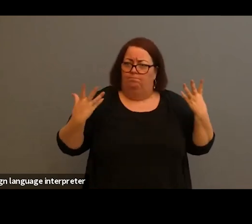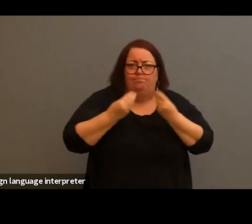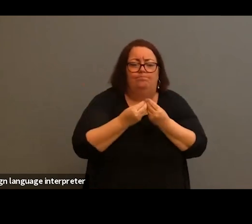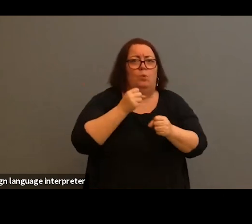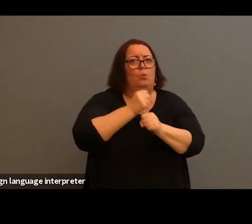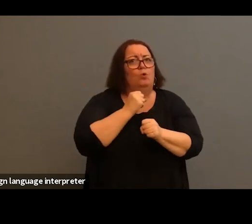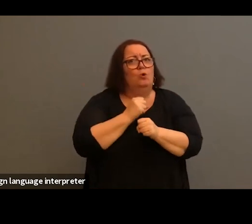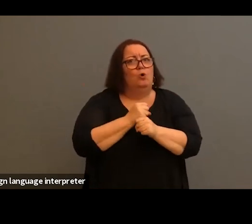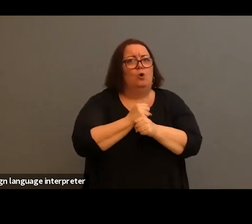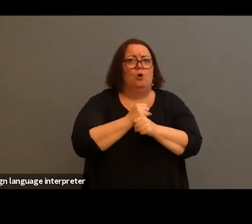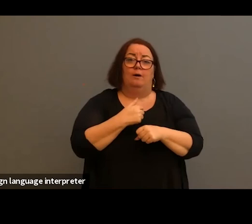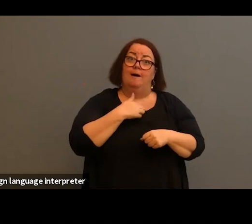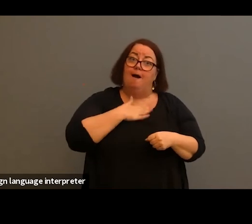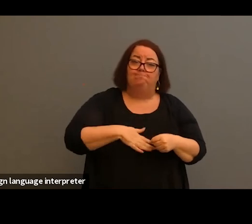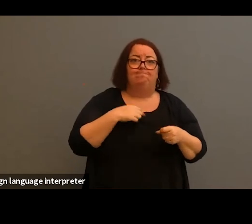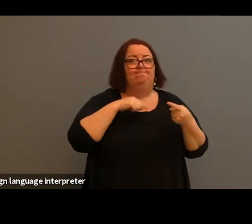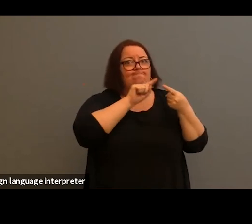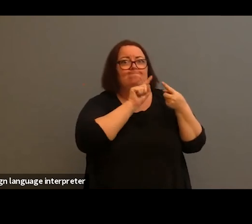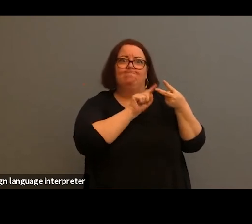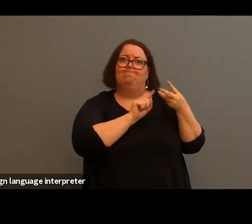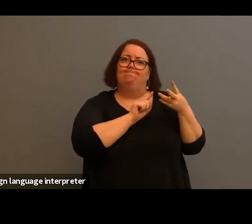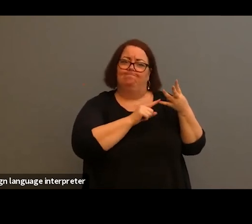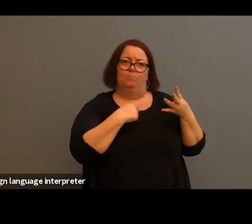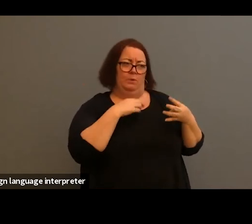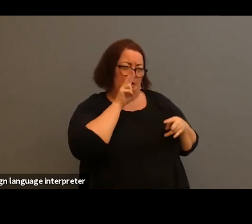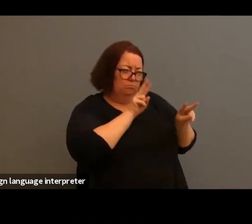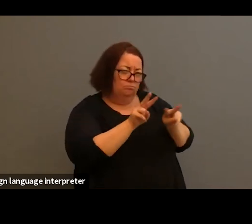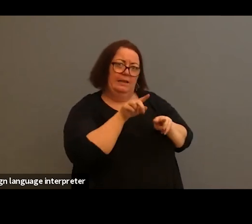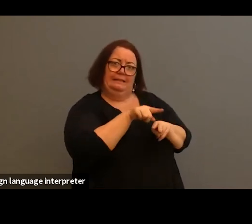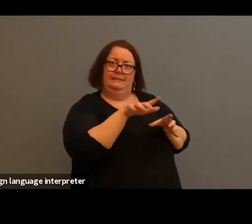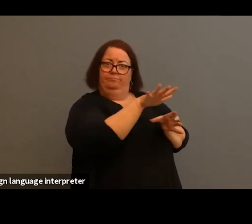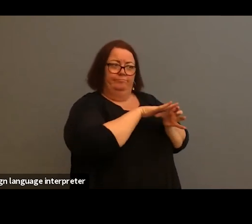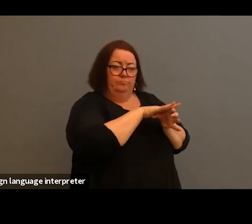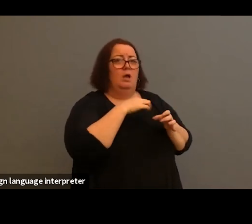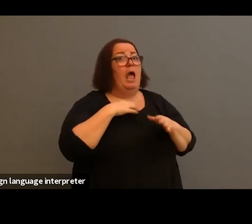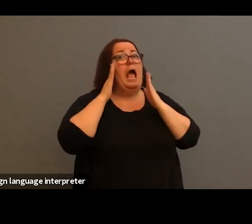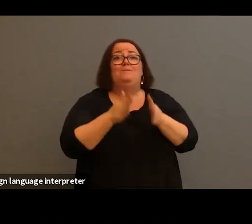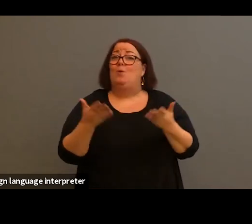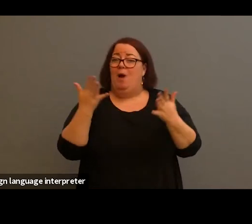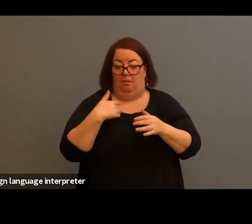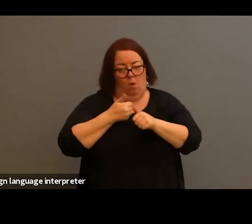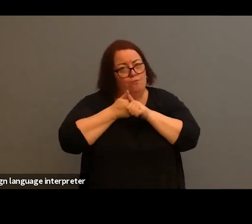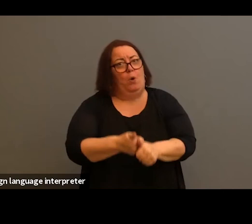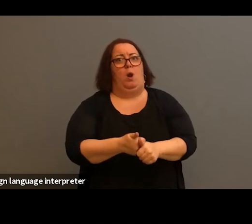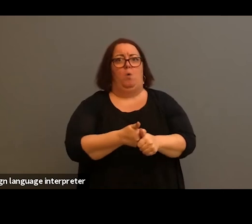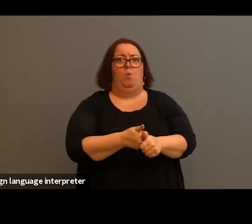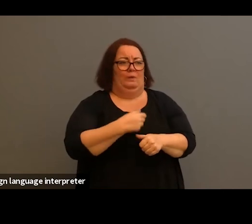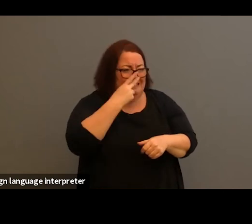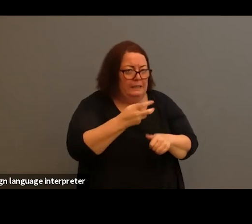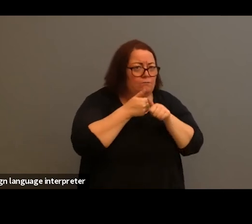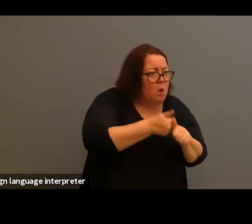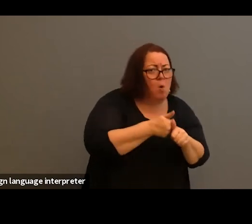monitoring, because those are essential to accompany. We're talking about a 10-year strategy in which you need really